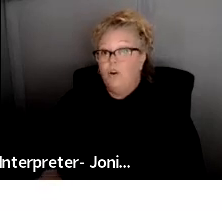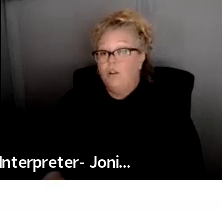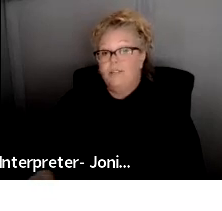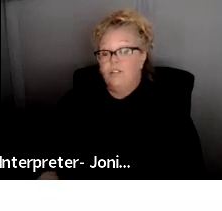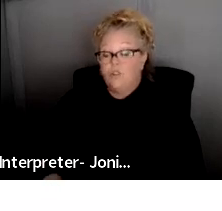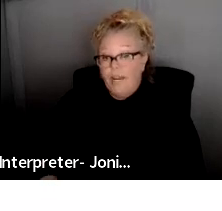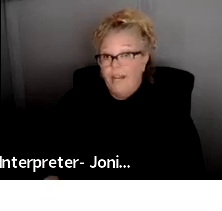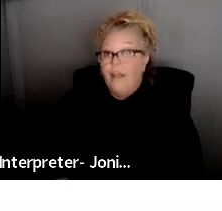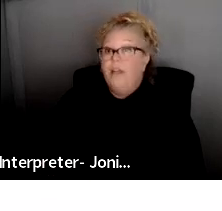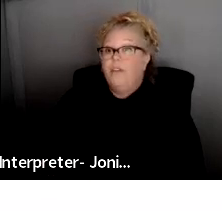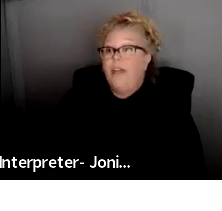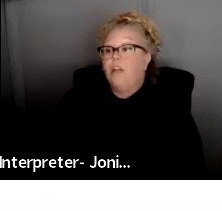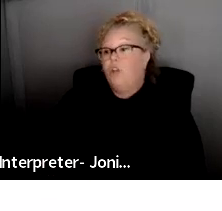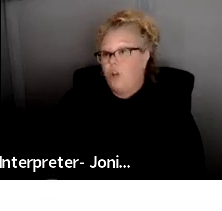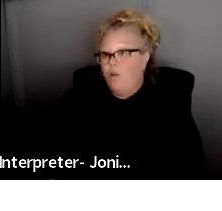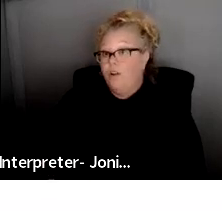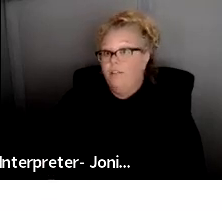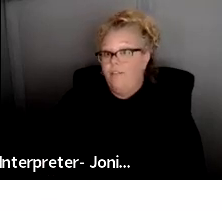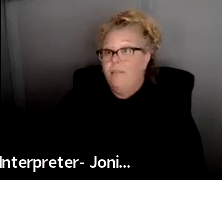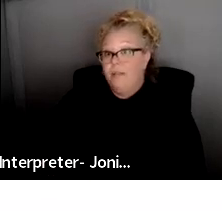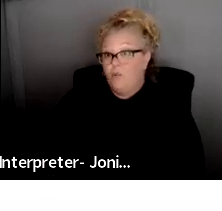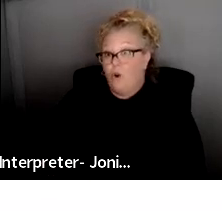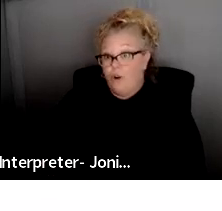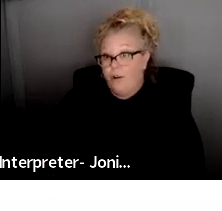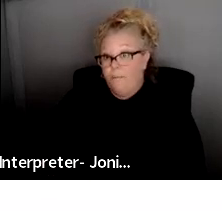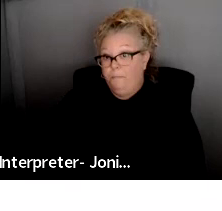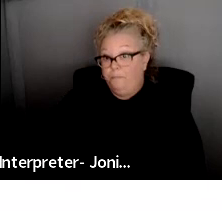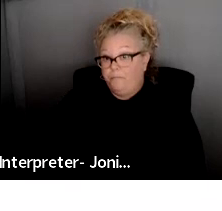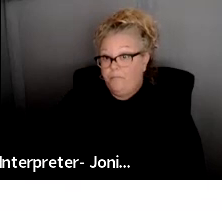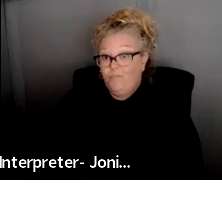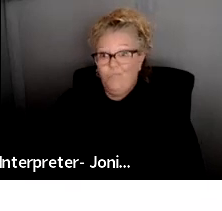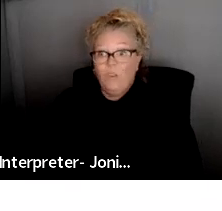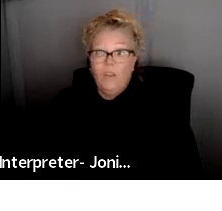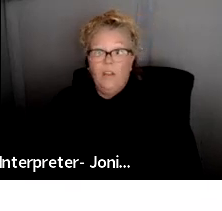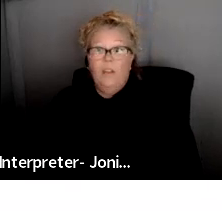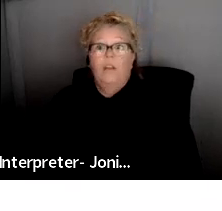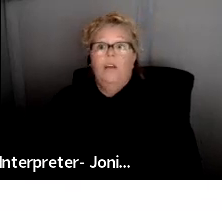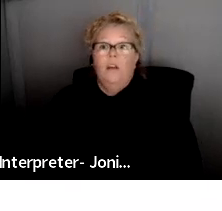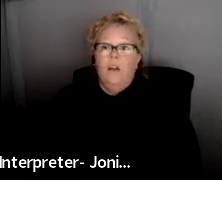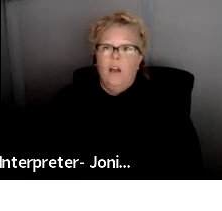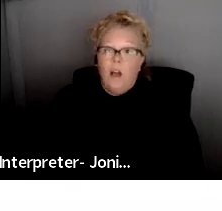coming across the screen that they could look over if they miss a word.